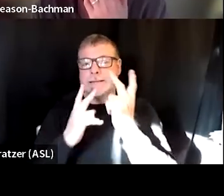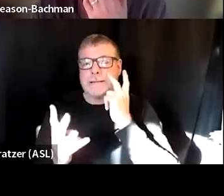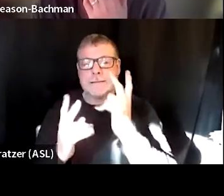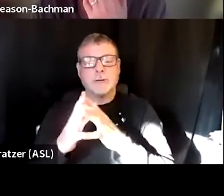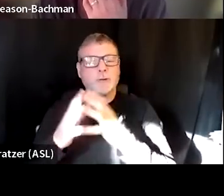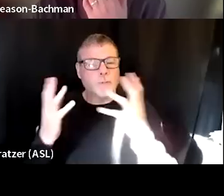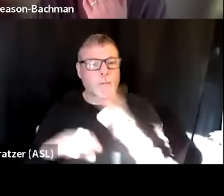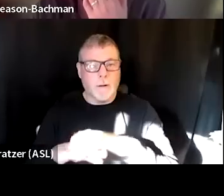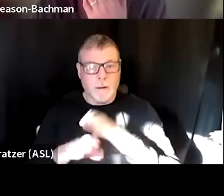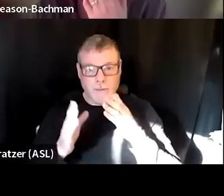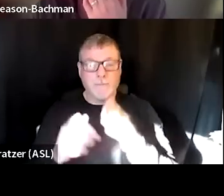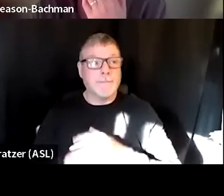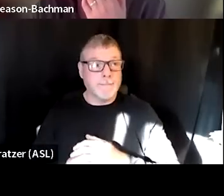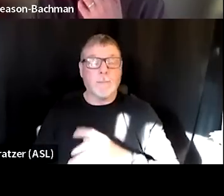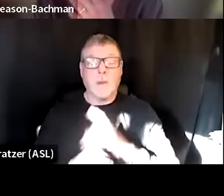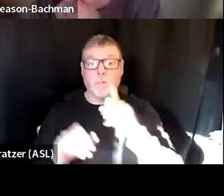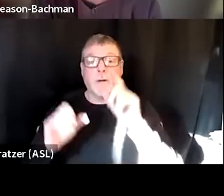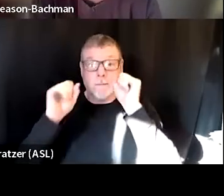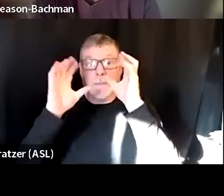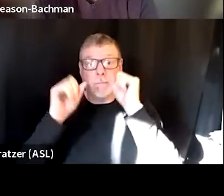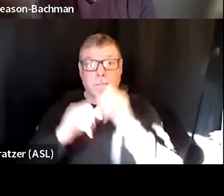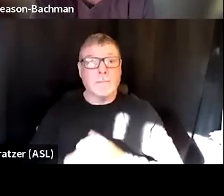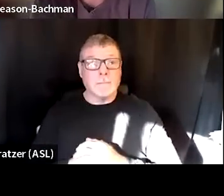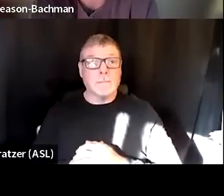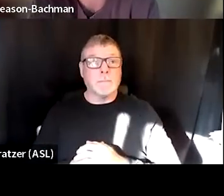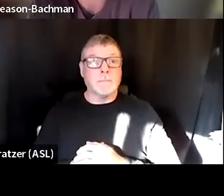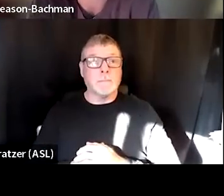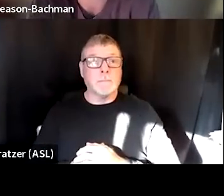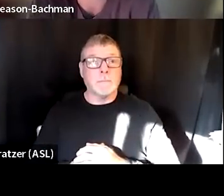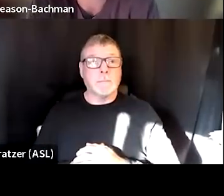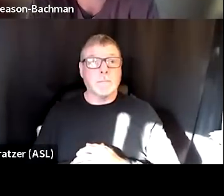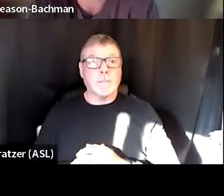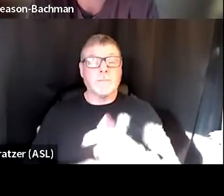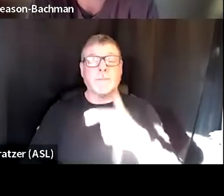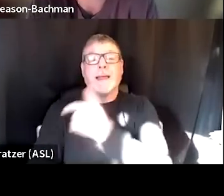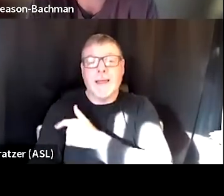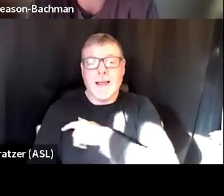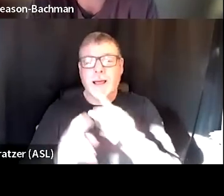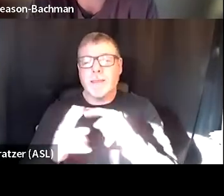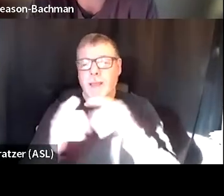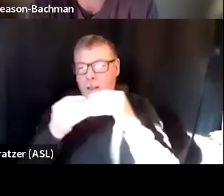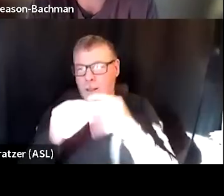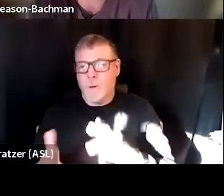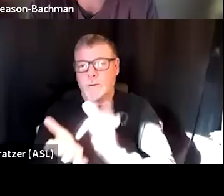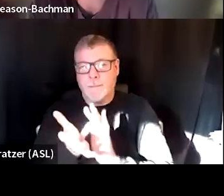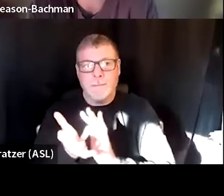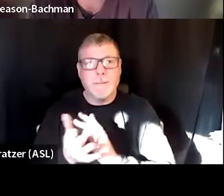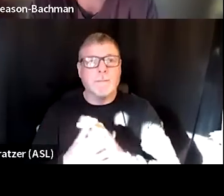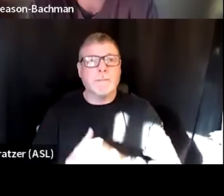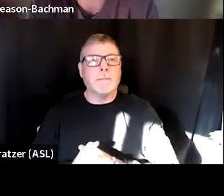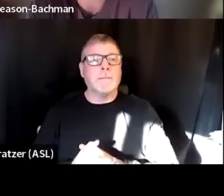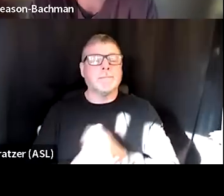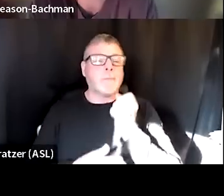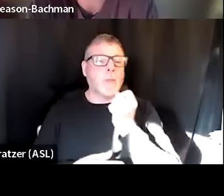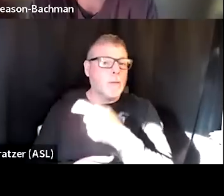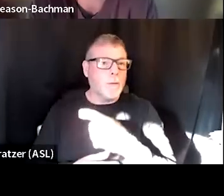and I mean, they're amazing. Yeah, because if it's not an injectable, then they're losing their meds every time, somebody's Exactly. stealing them, or the cops are throwing them